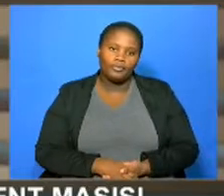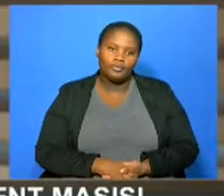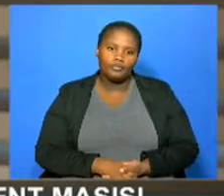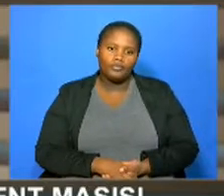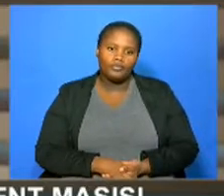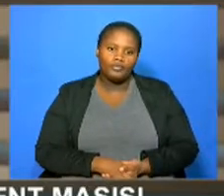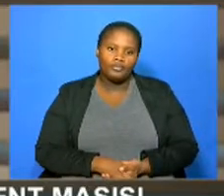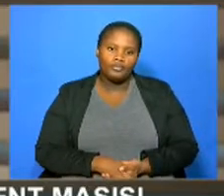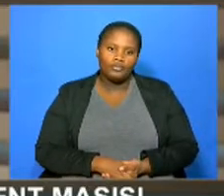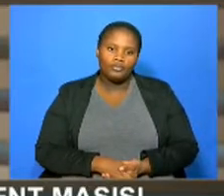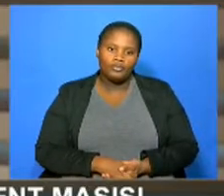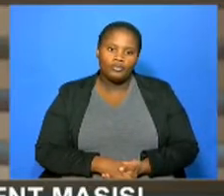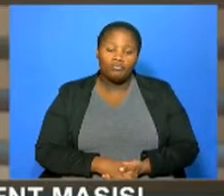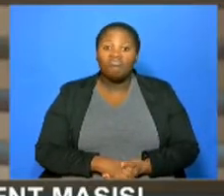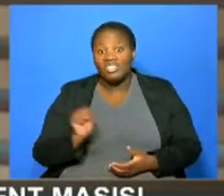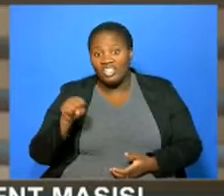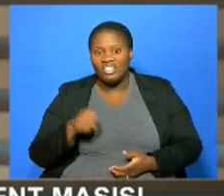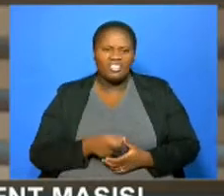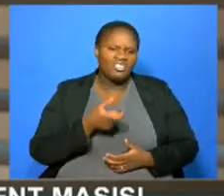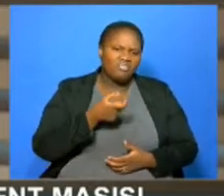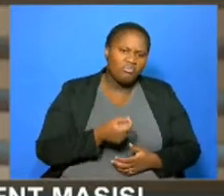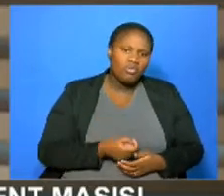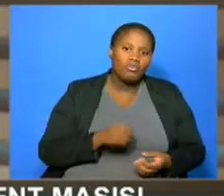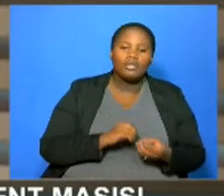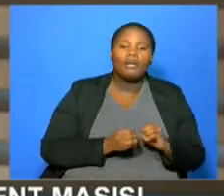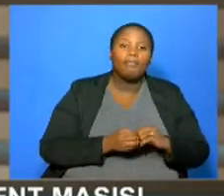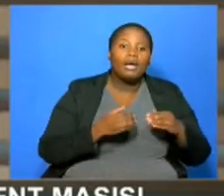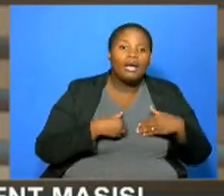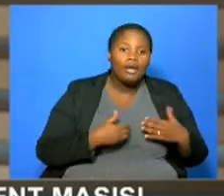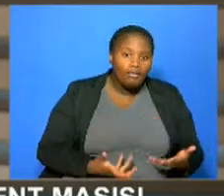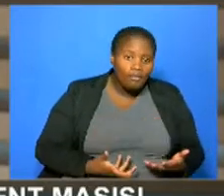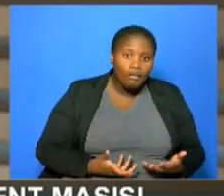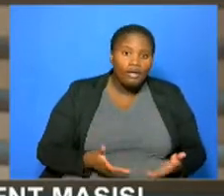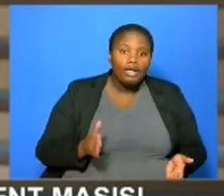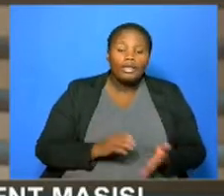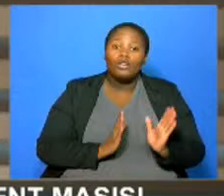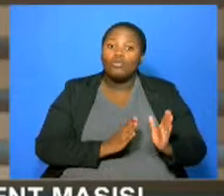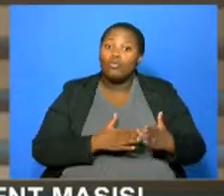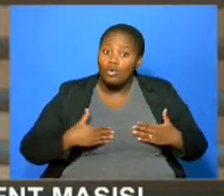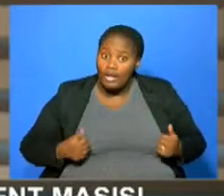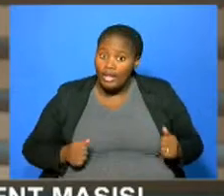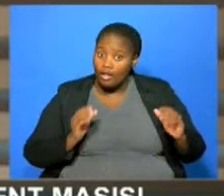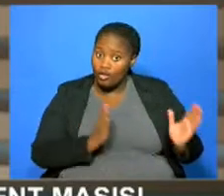We are relatively small in size. We are fairly well organized.